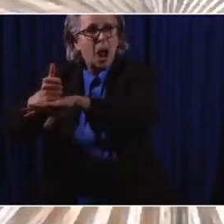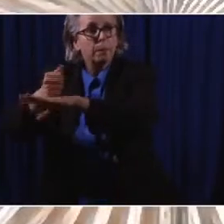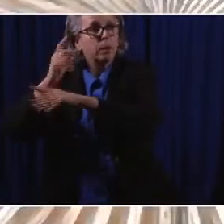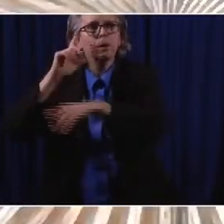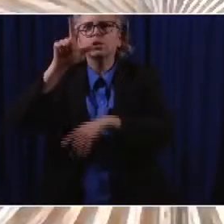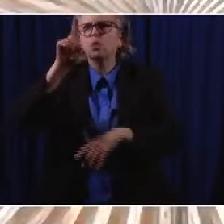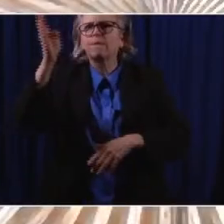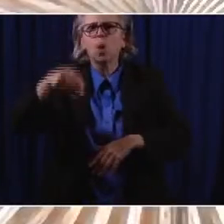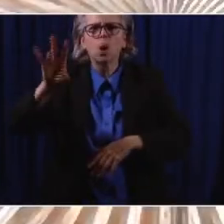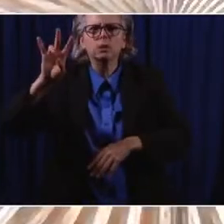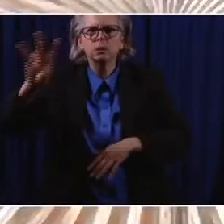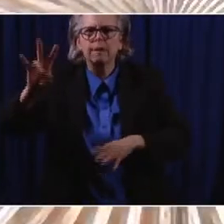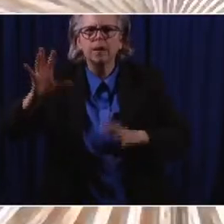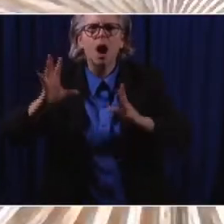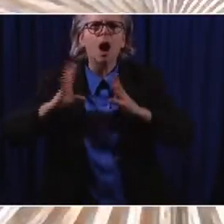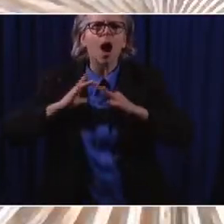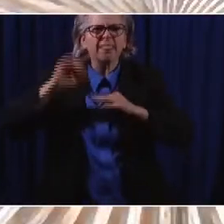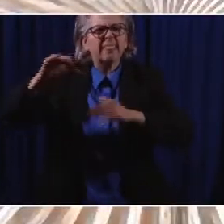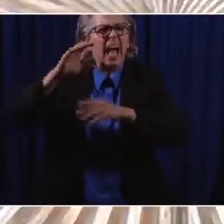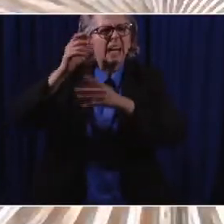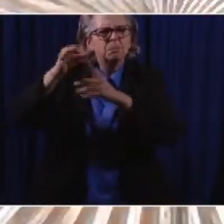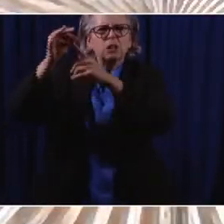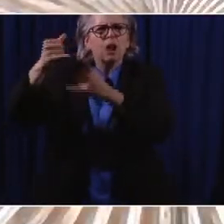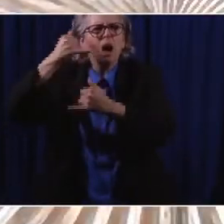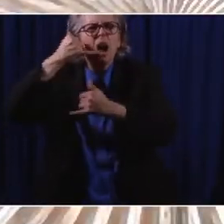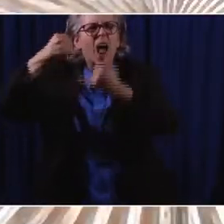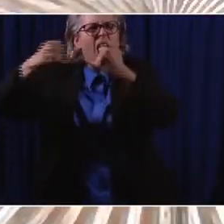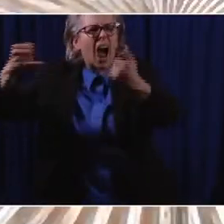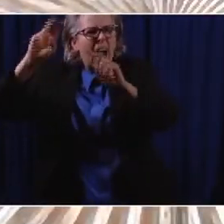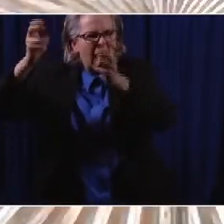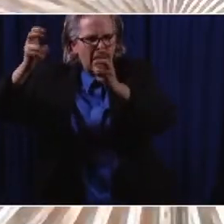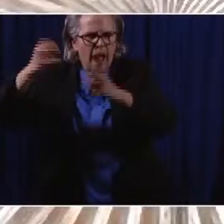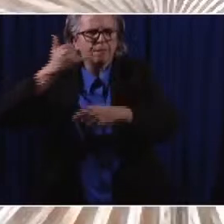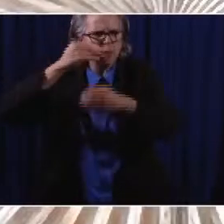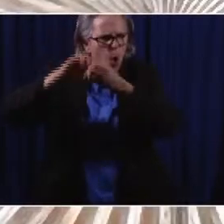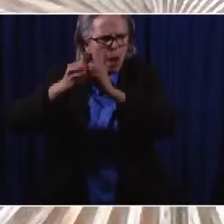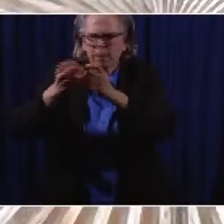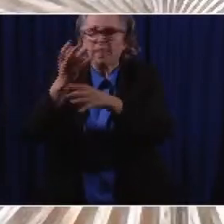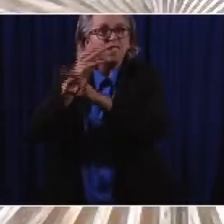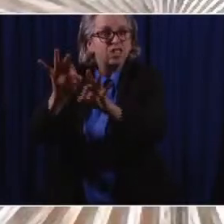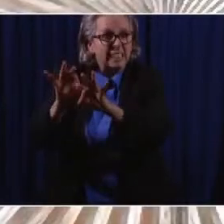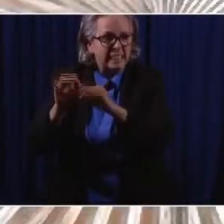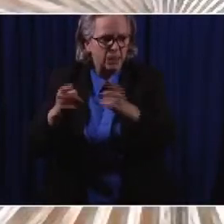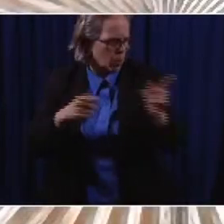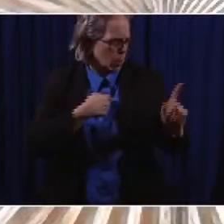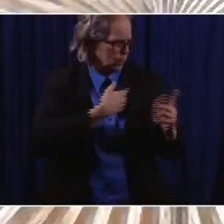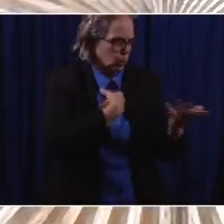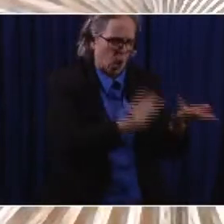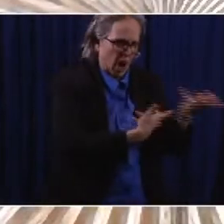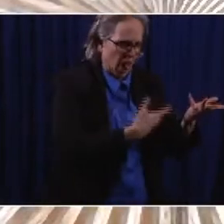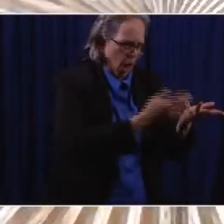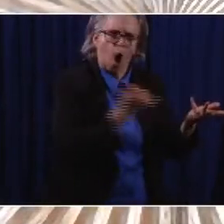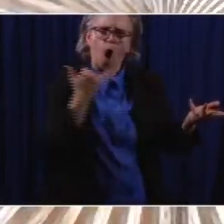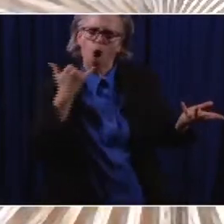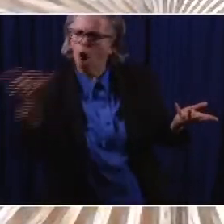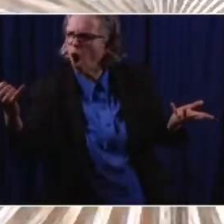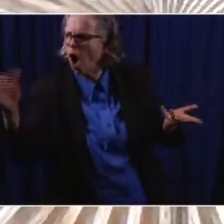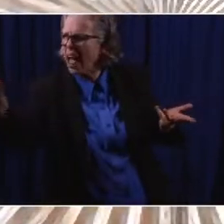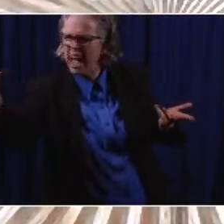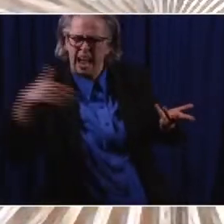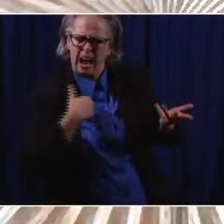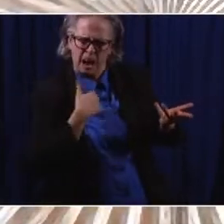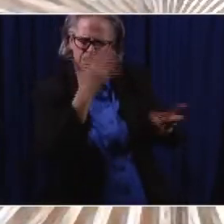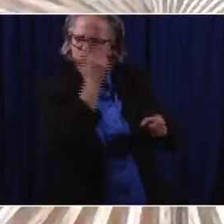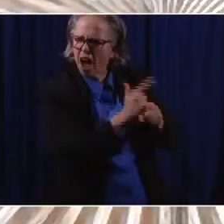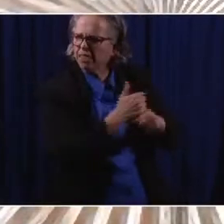hours a day. It's a toll-free call-in line. You can call and talk to somebody about what you're seeing,